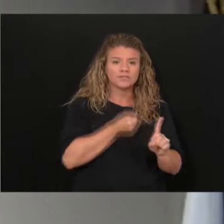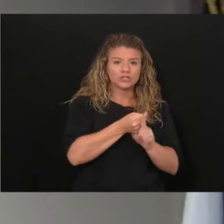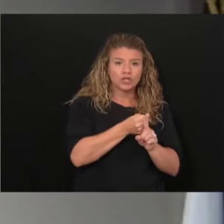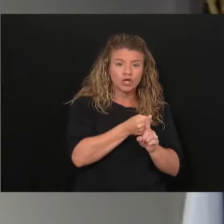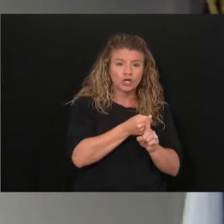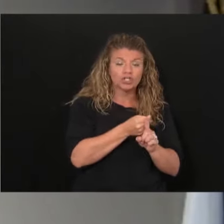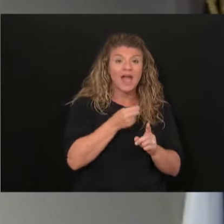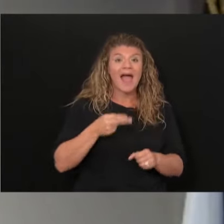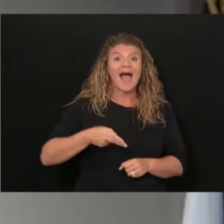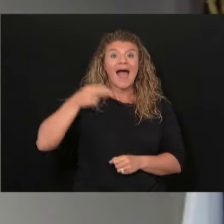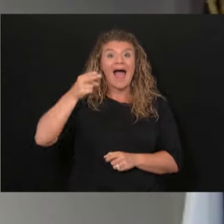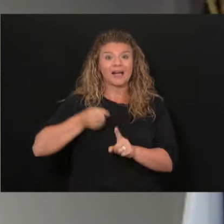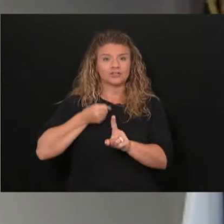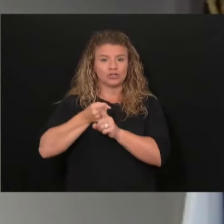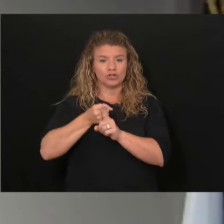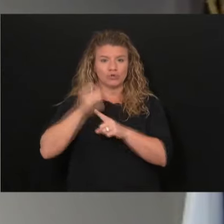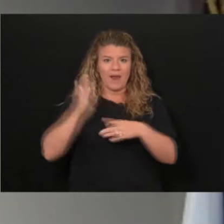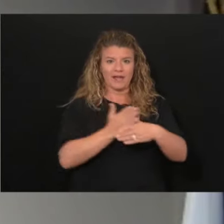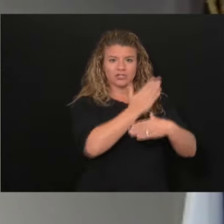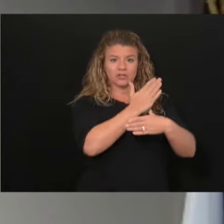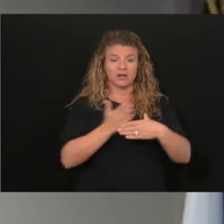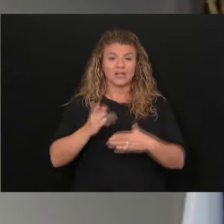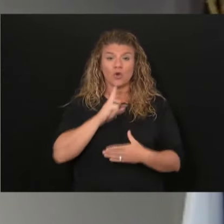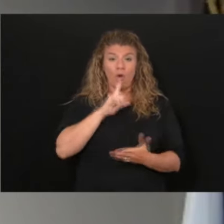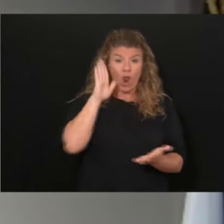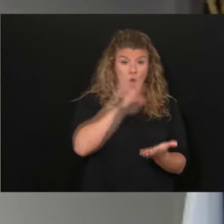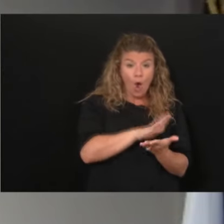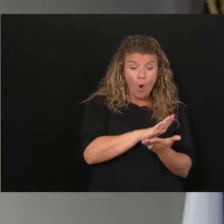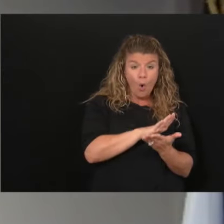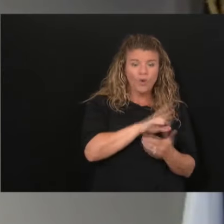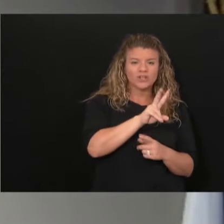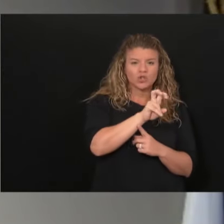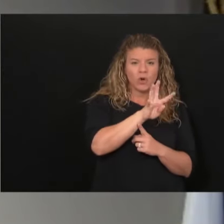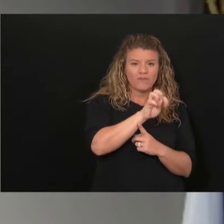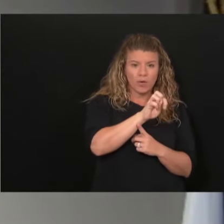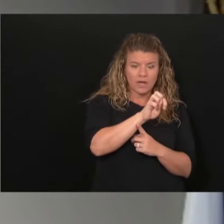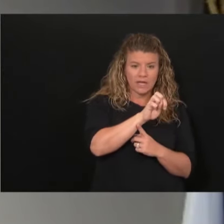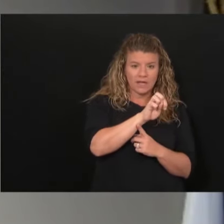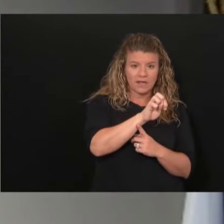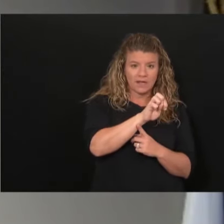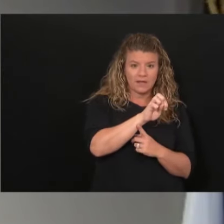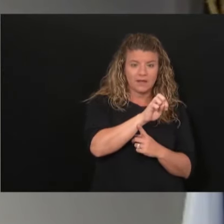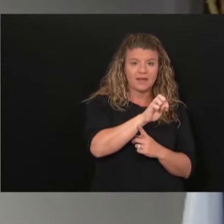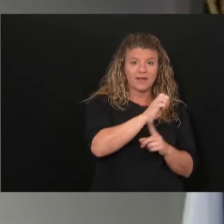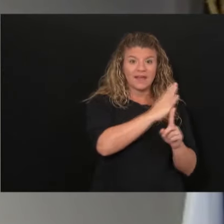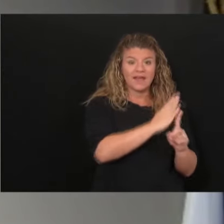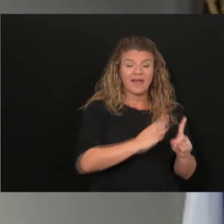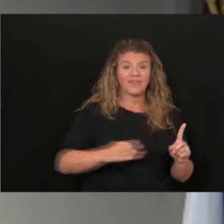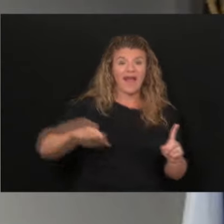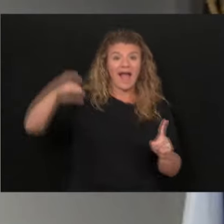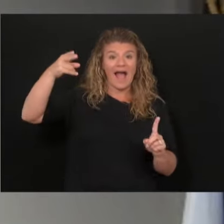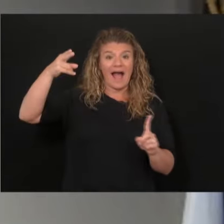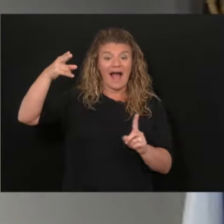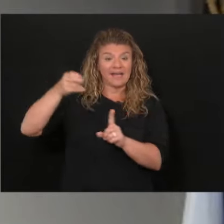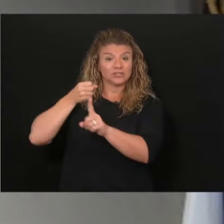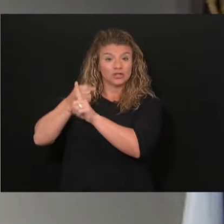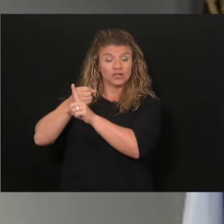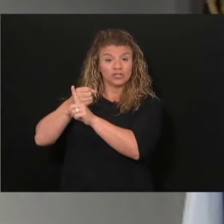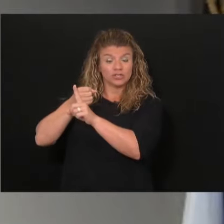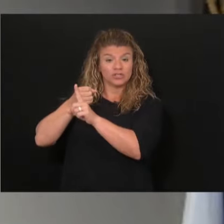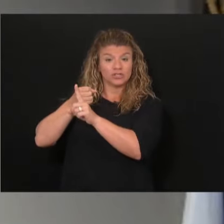low surge is really about 240, and the very high surge